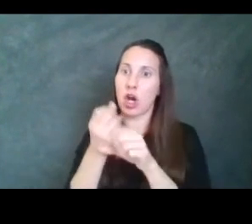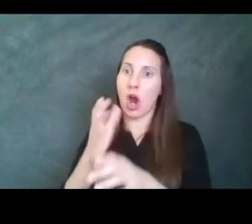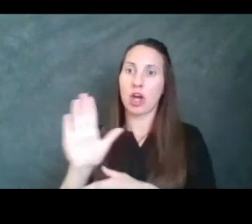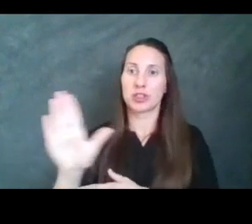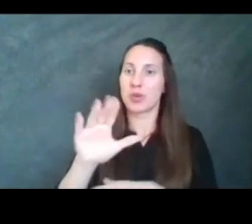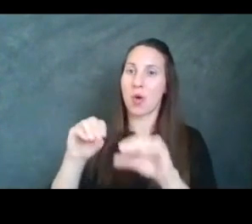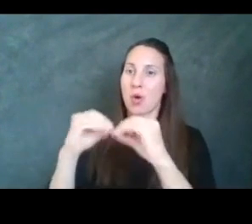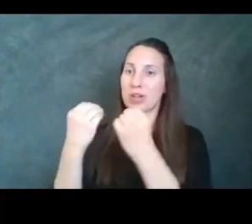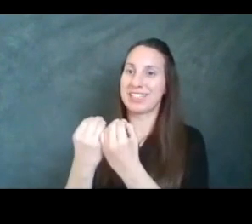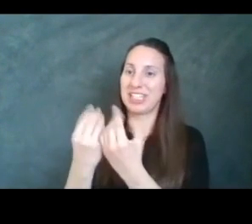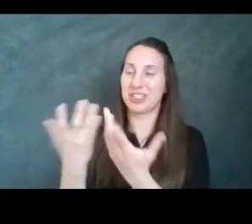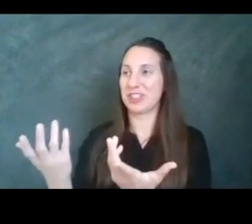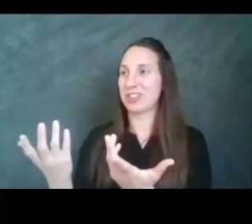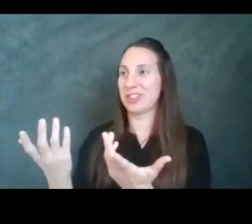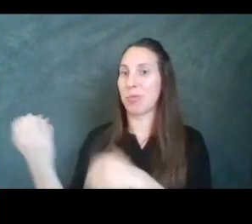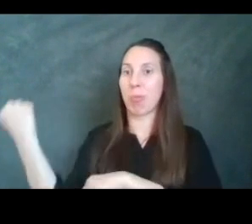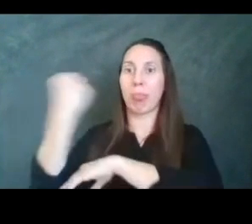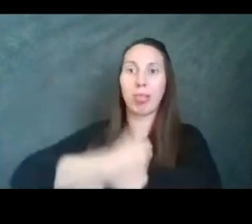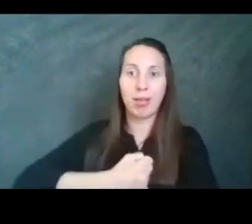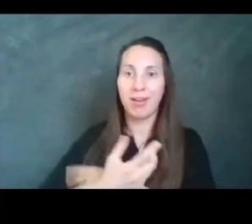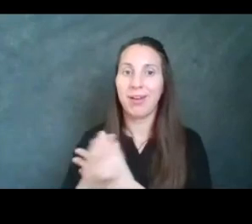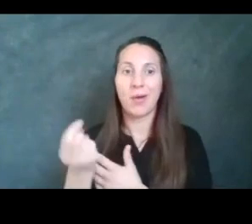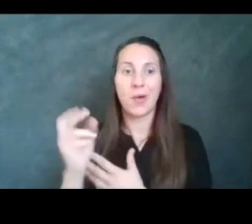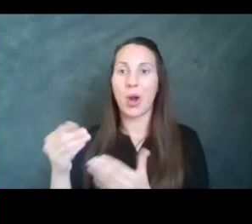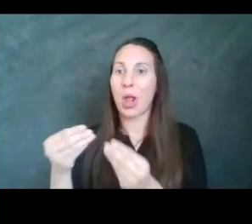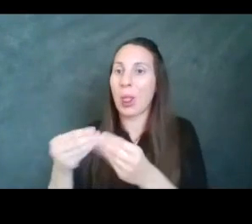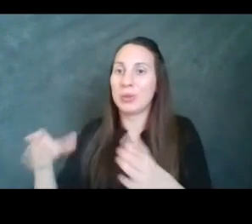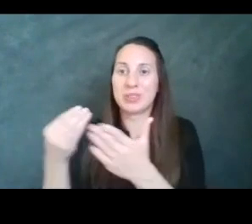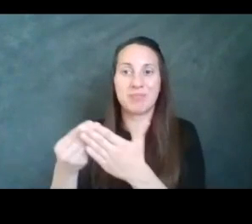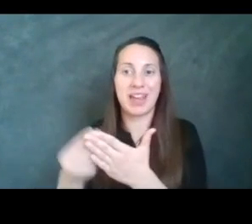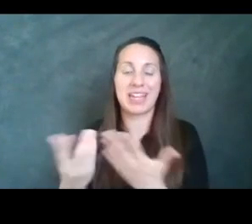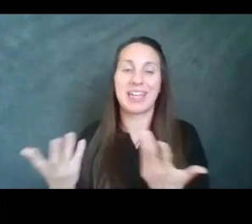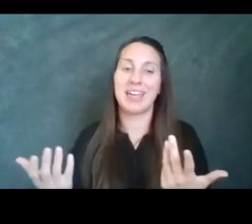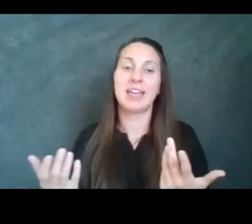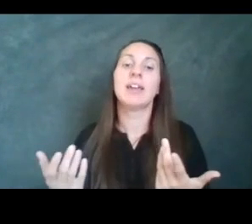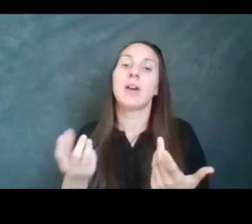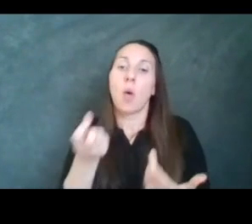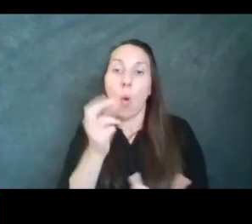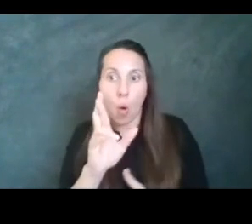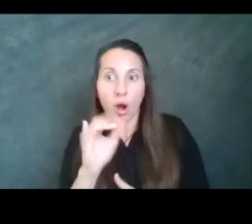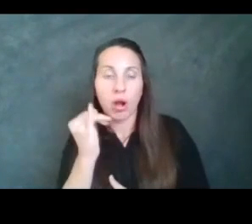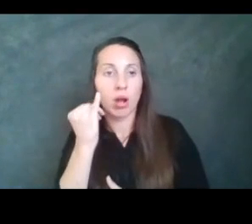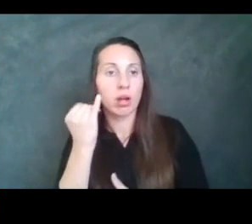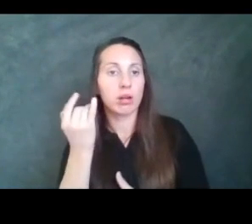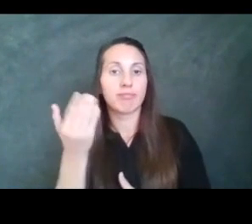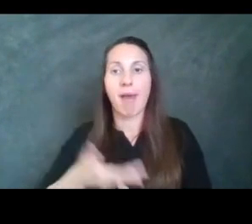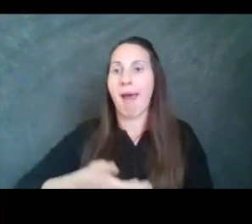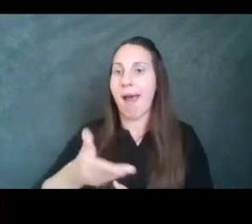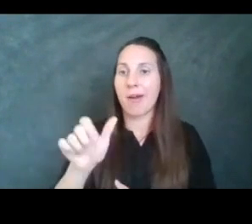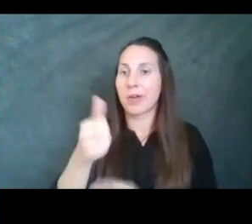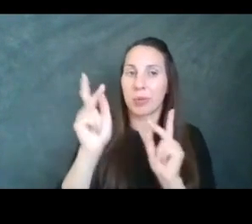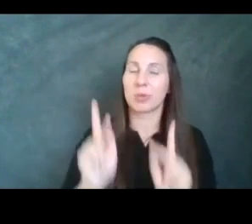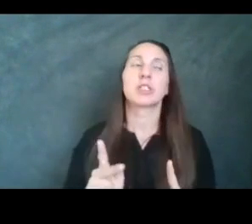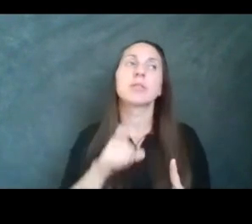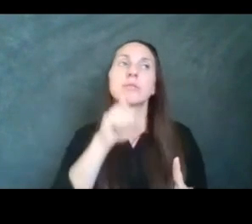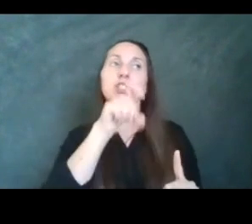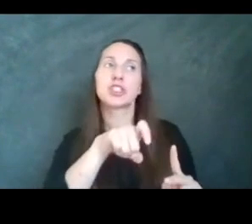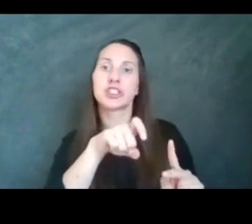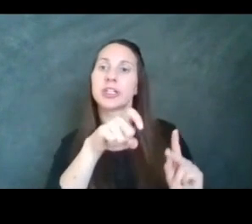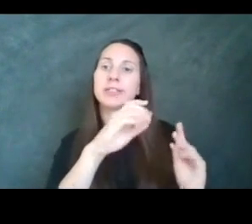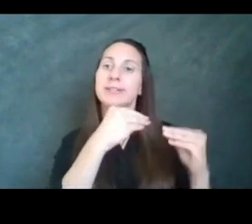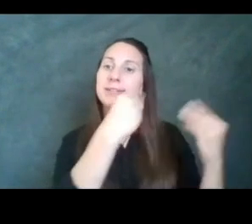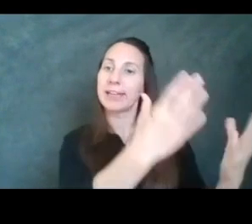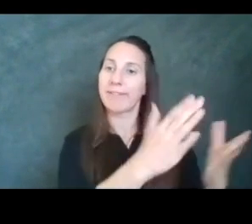business or completely, you have to hire someone else. you should grant it. But what